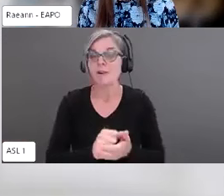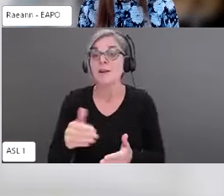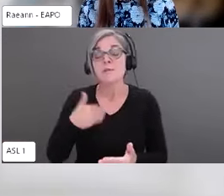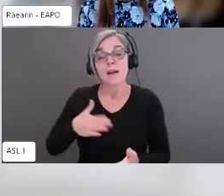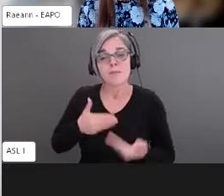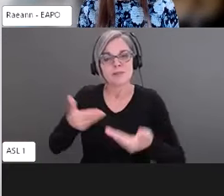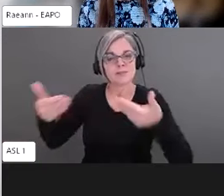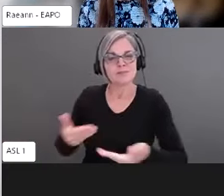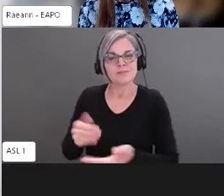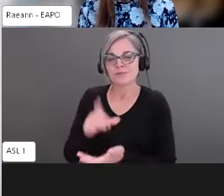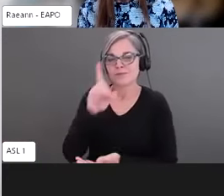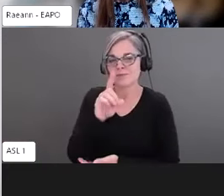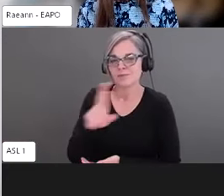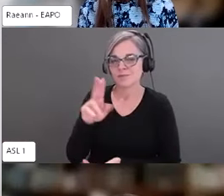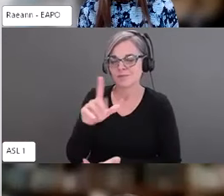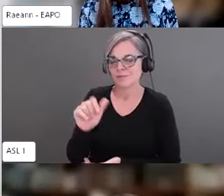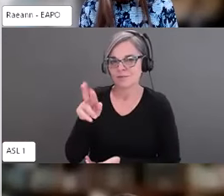She's online now. Oh, there you are.